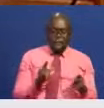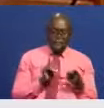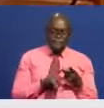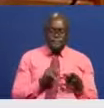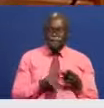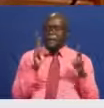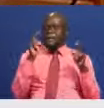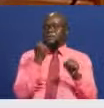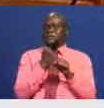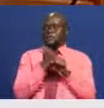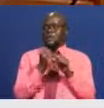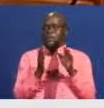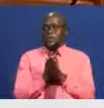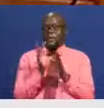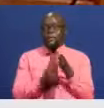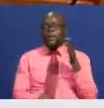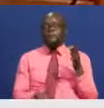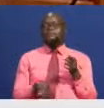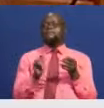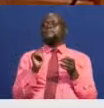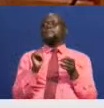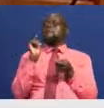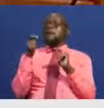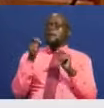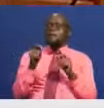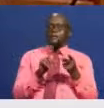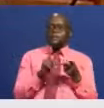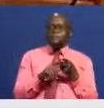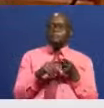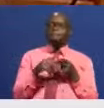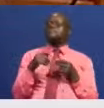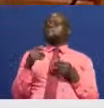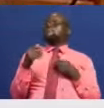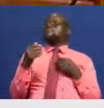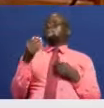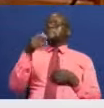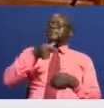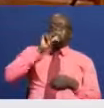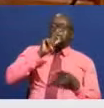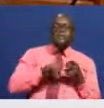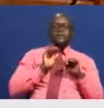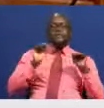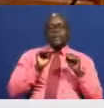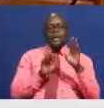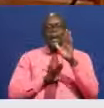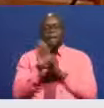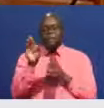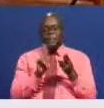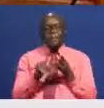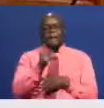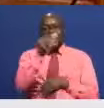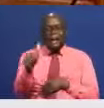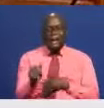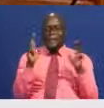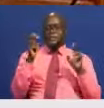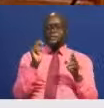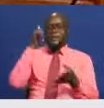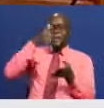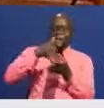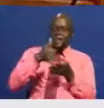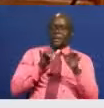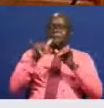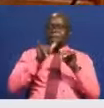and issues to do with renovation, refreshment, training and development, and many other issues,